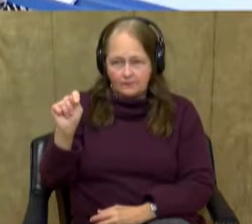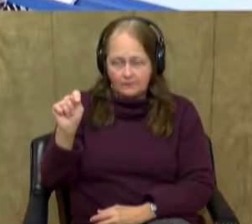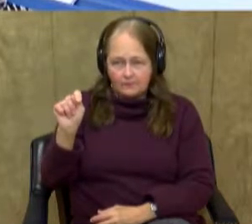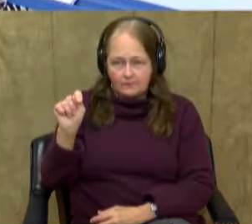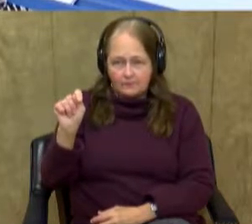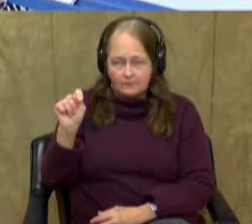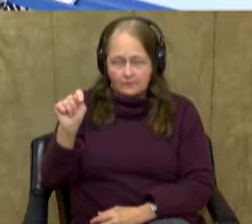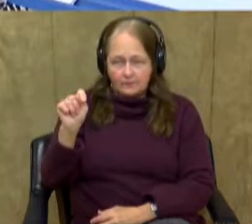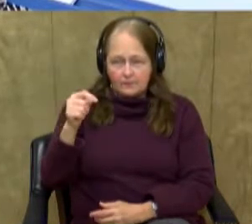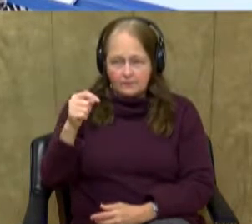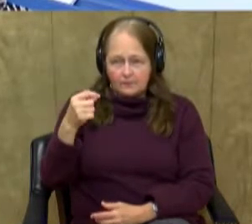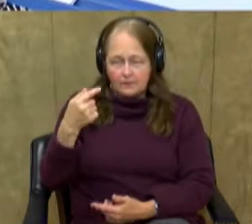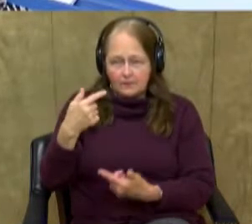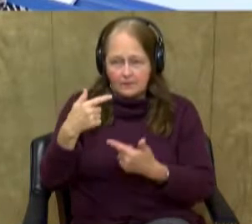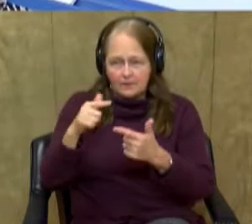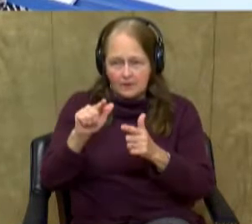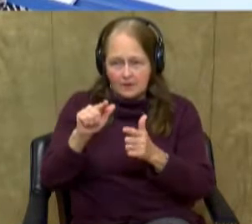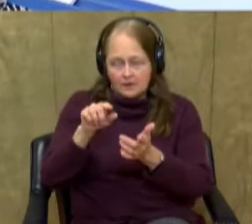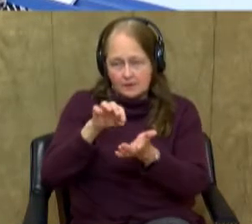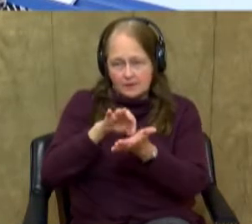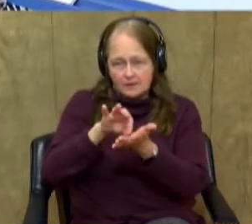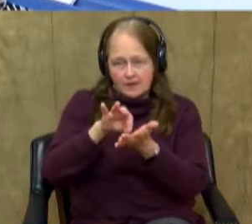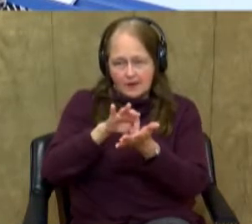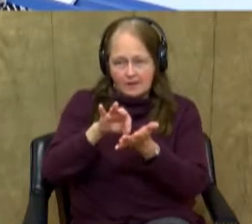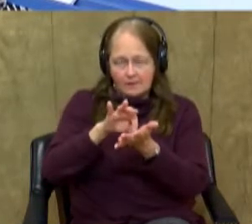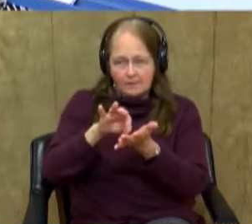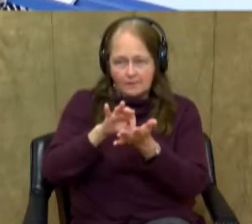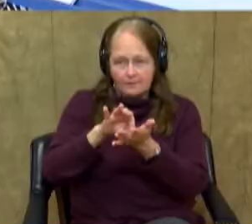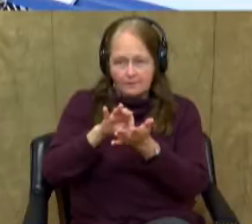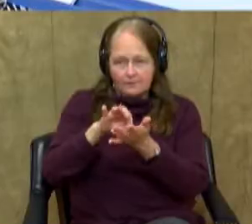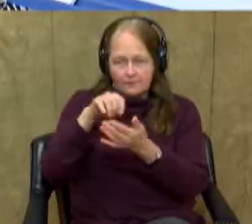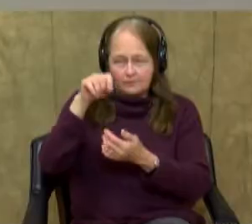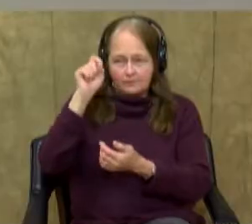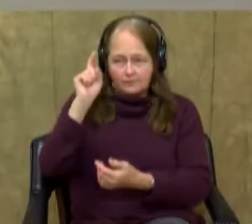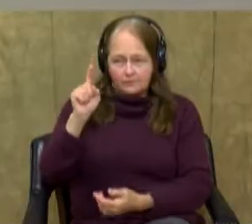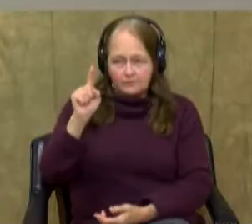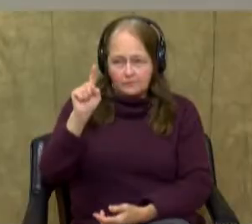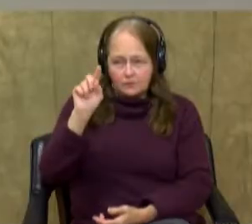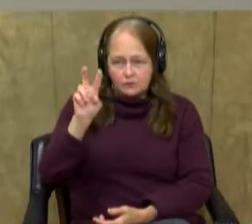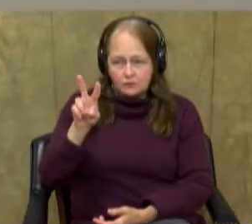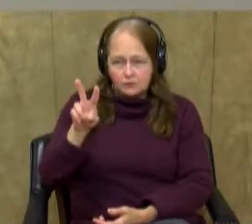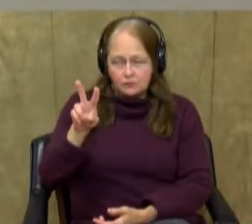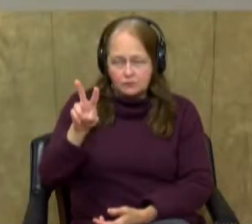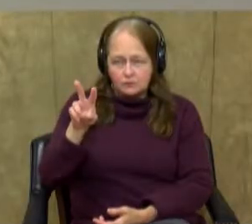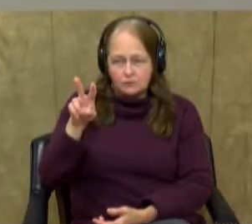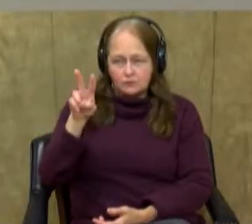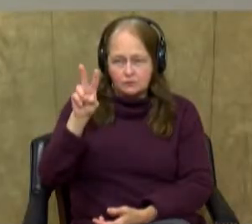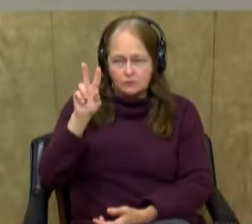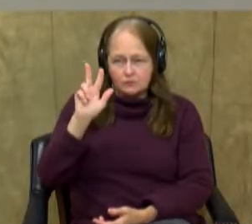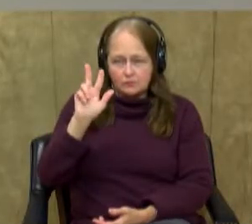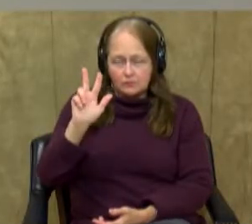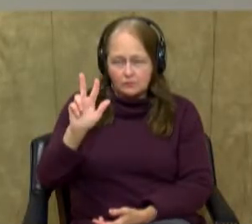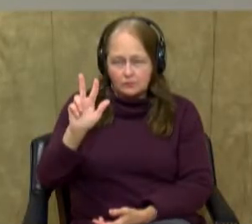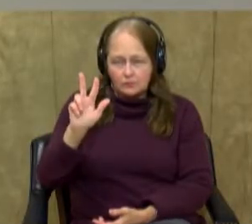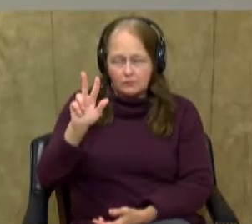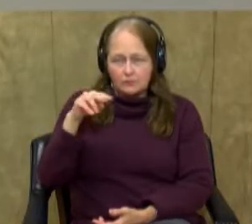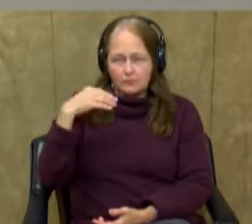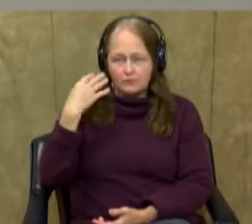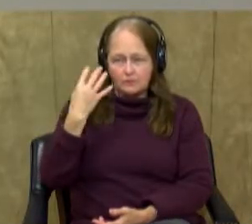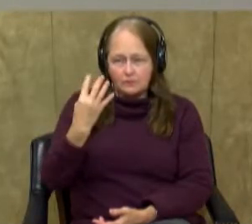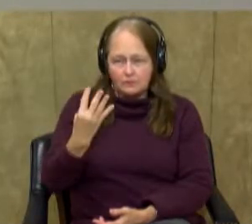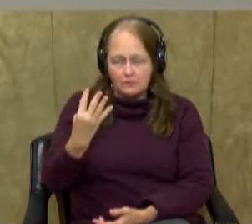May. Let's count and see what number day. Ready? 1, 2,